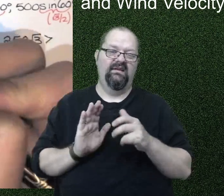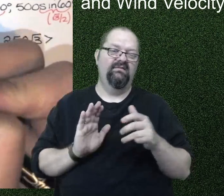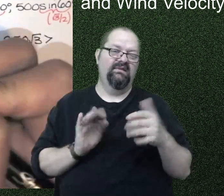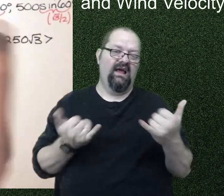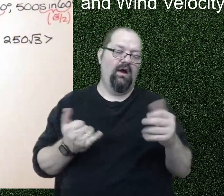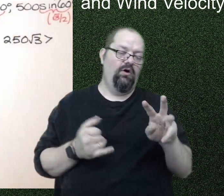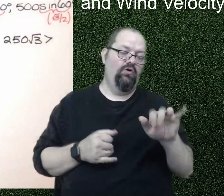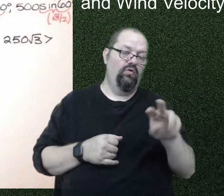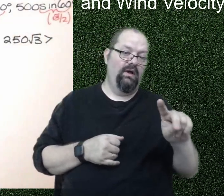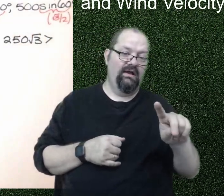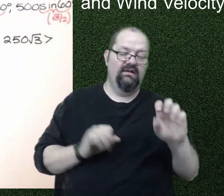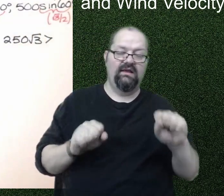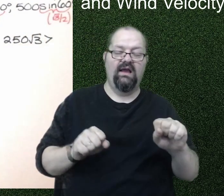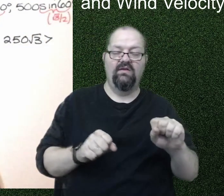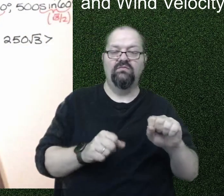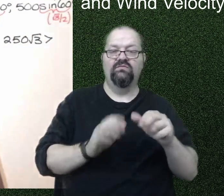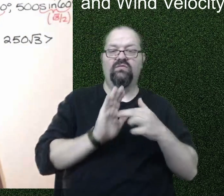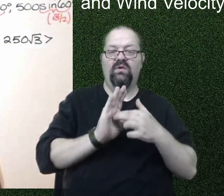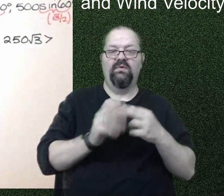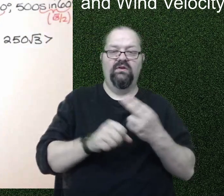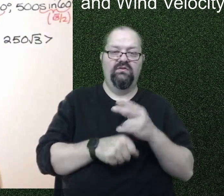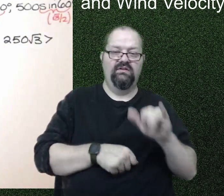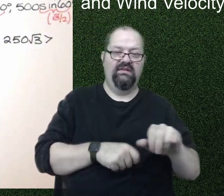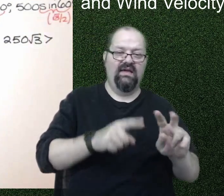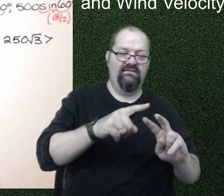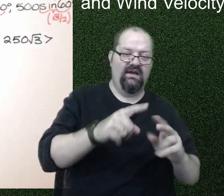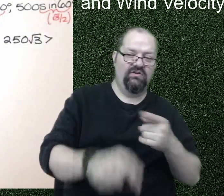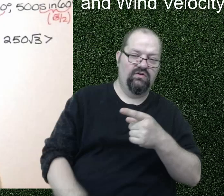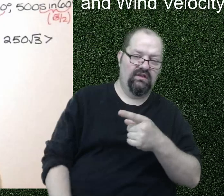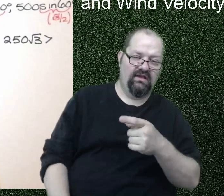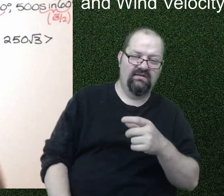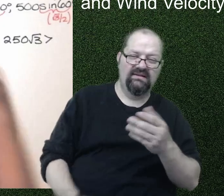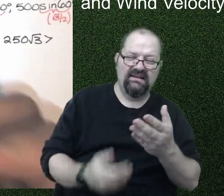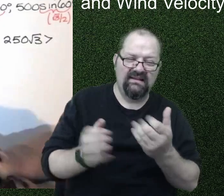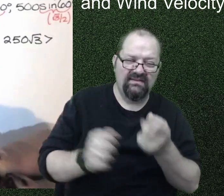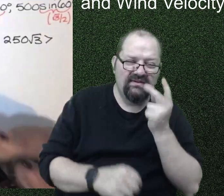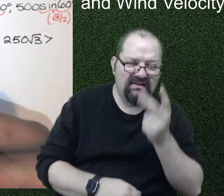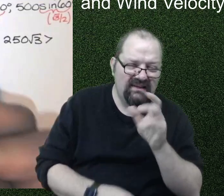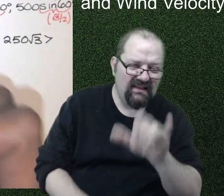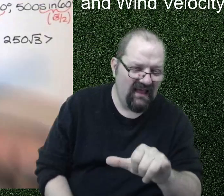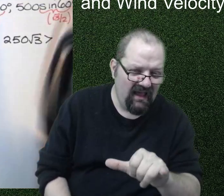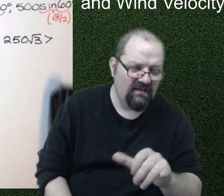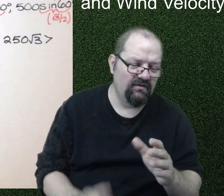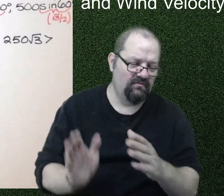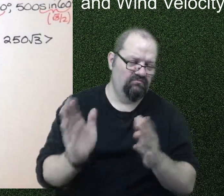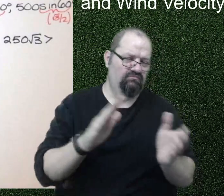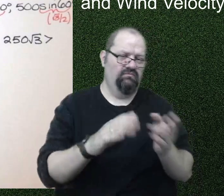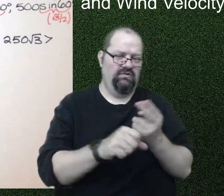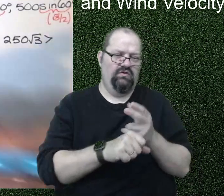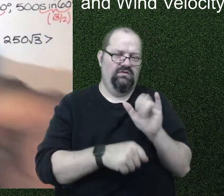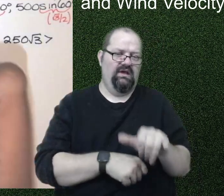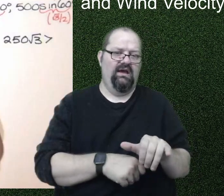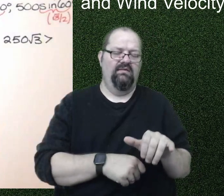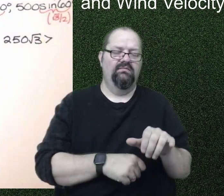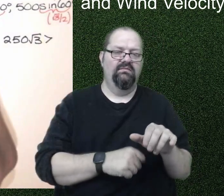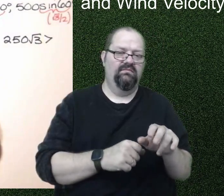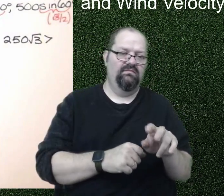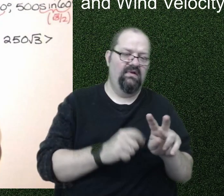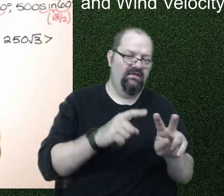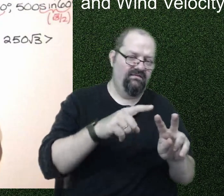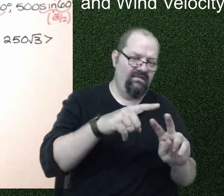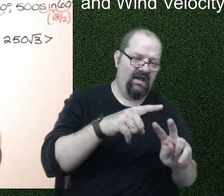by this vector here. I could use that vector there, but it's easier to see what's going on right here. So I'm going to say, well,